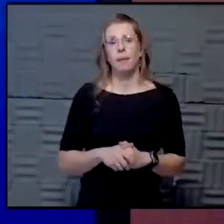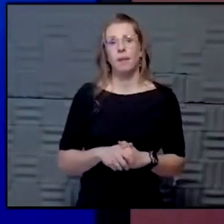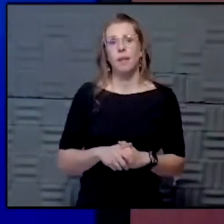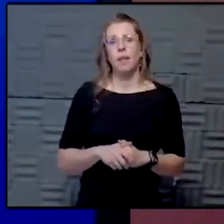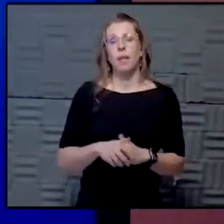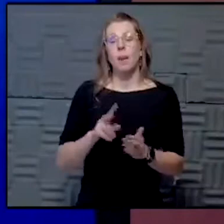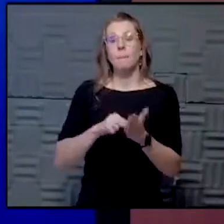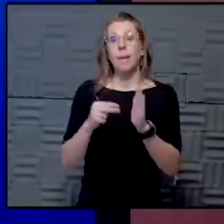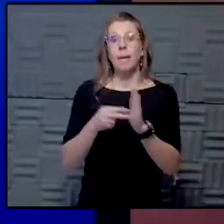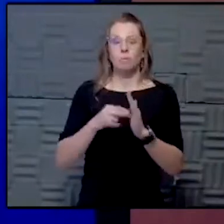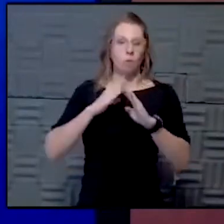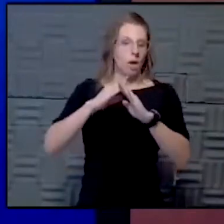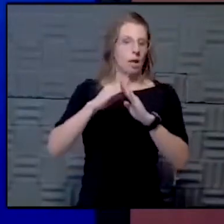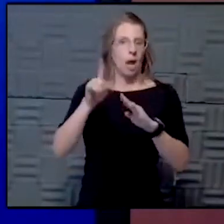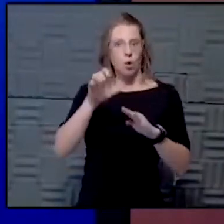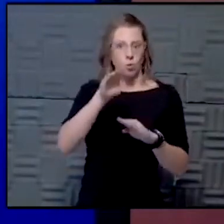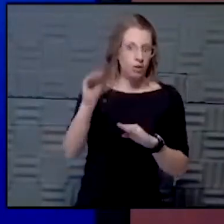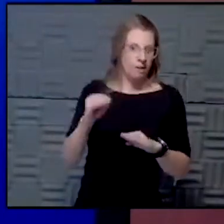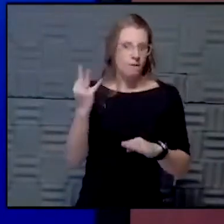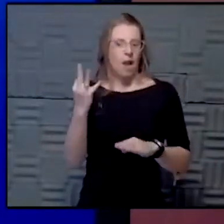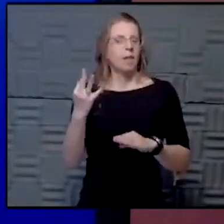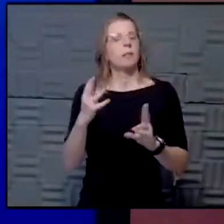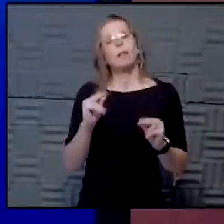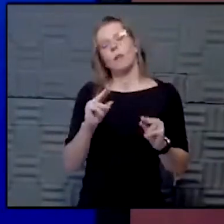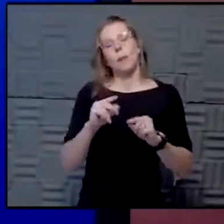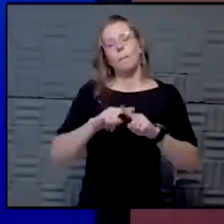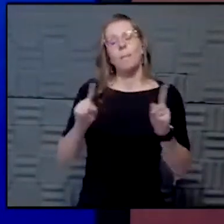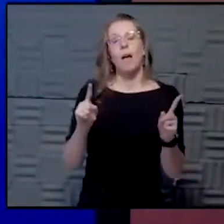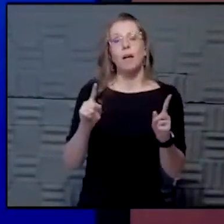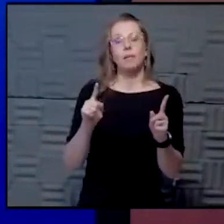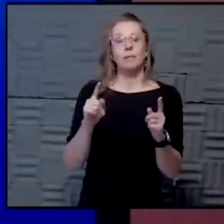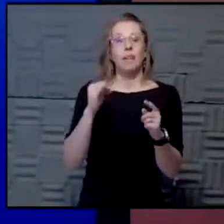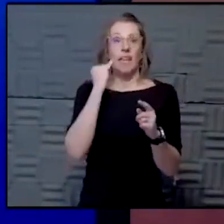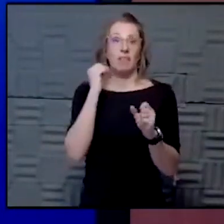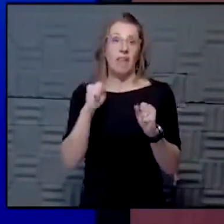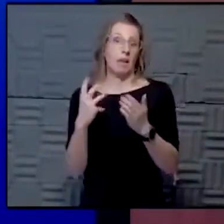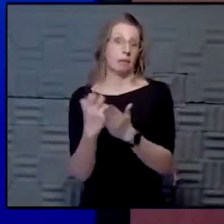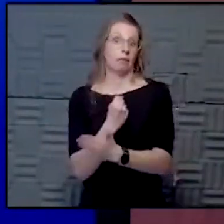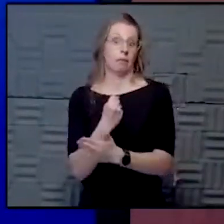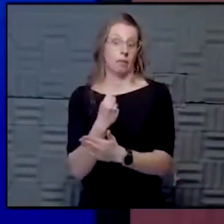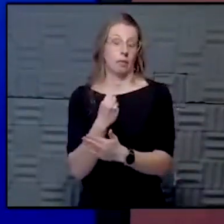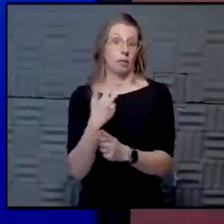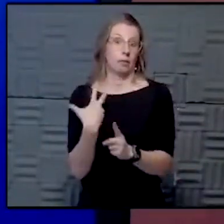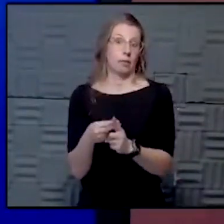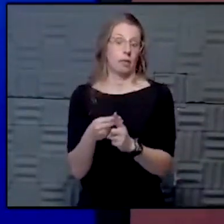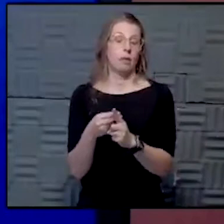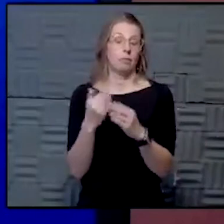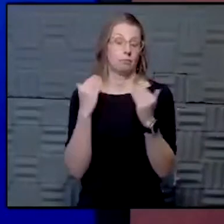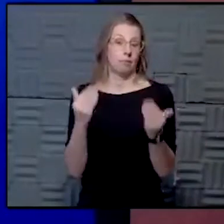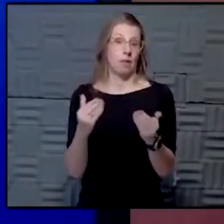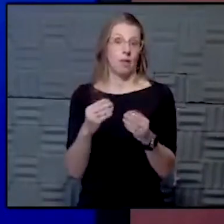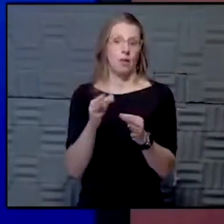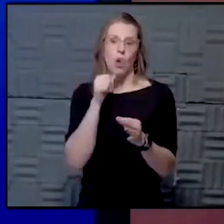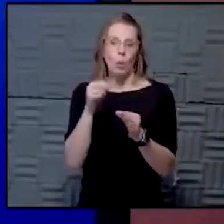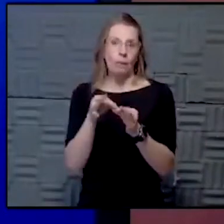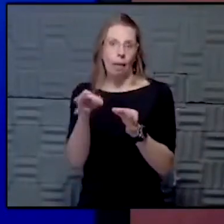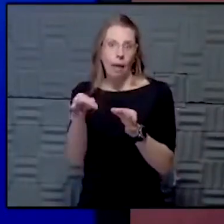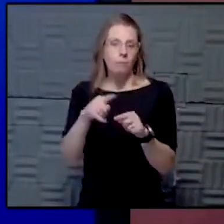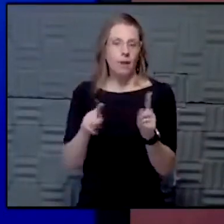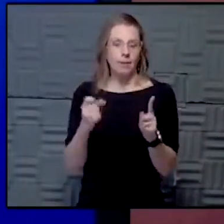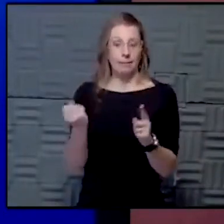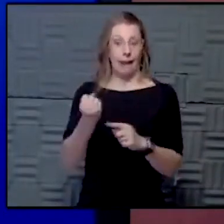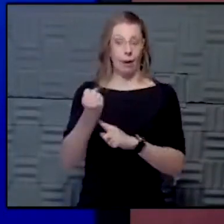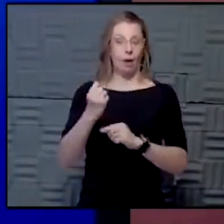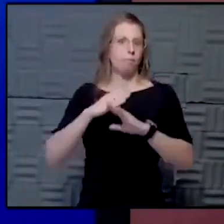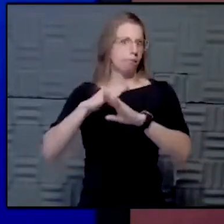on Friday. Of course, the earlier the better for everyone, so don't delay, but Saturday probably won't be a